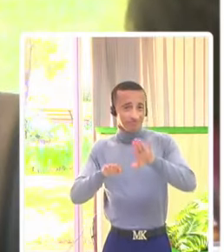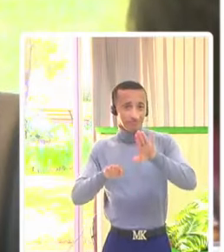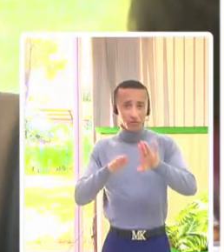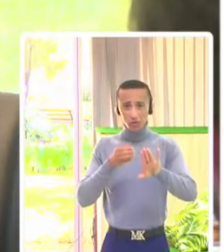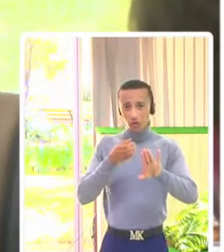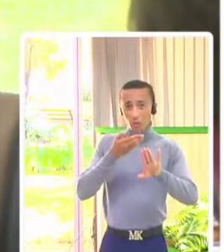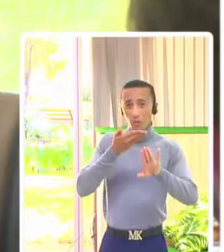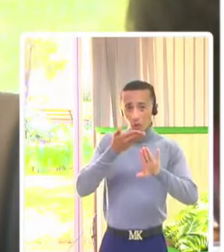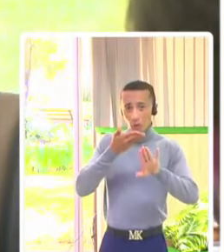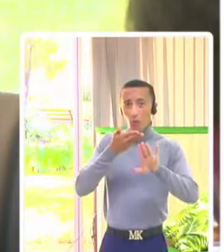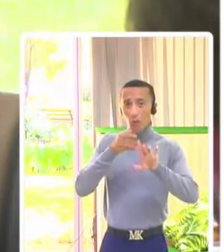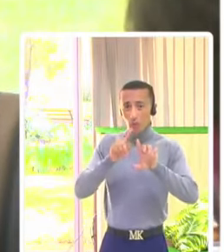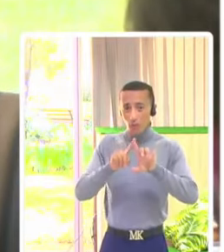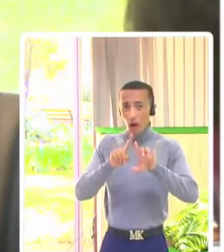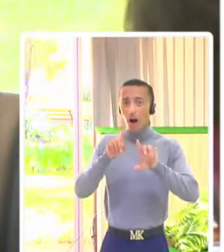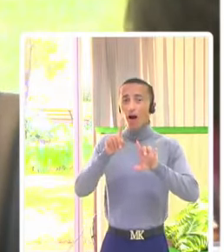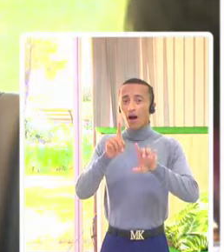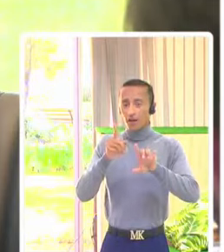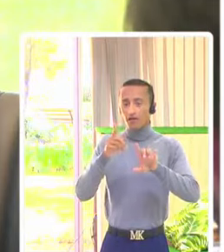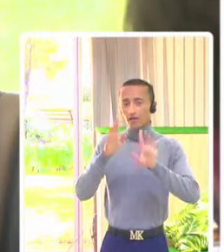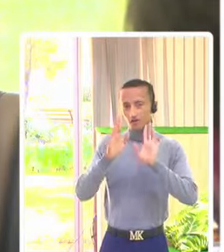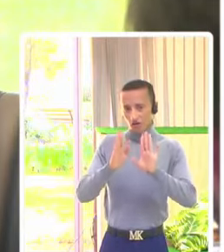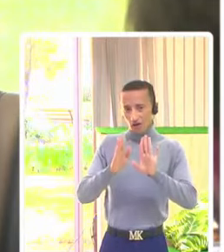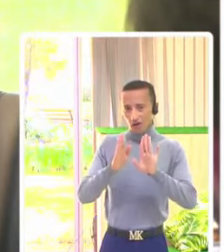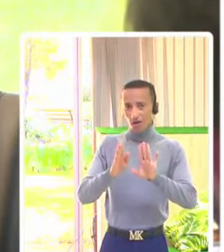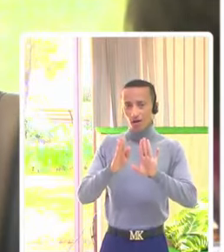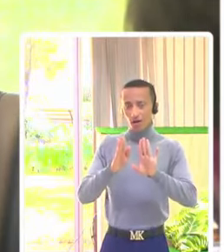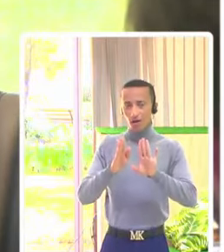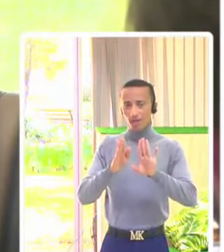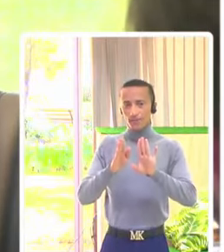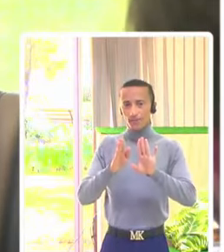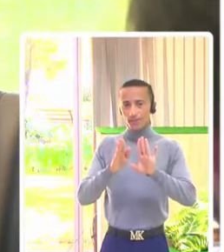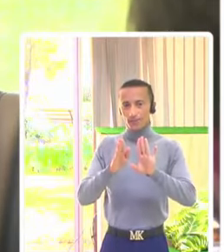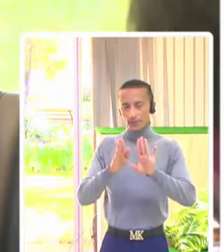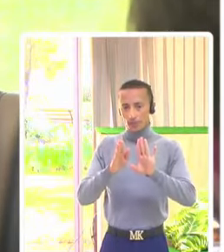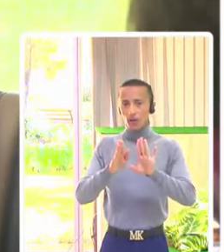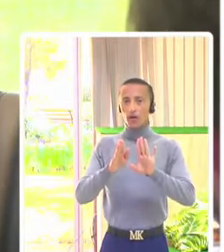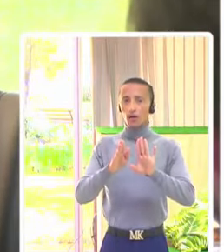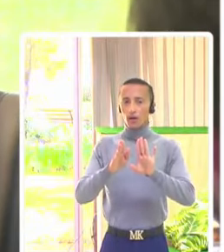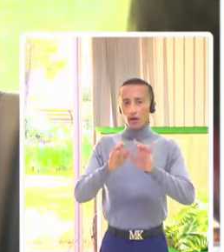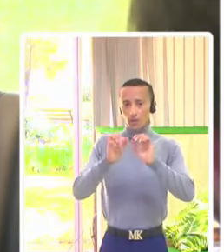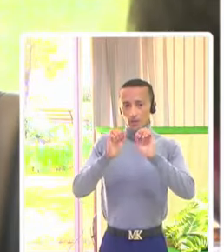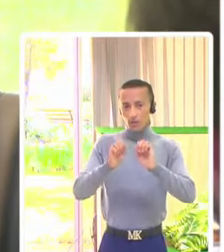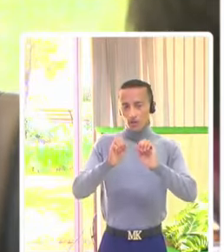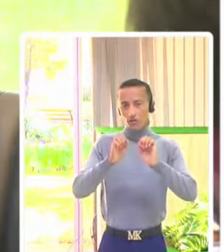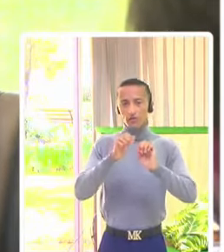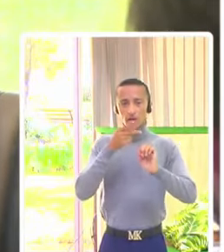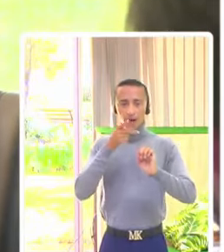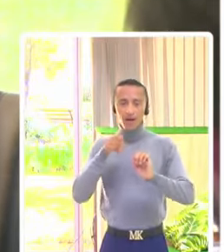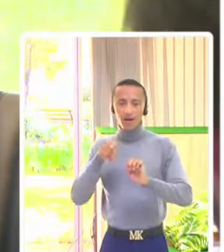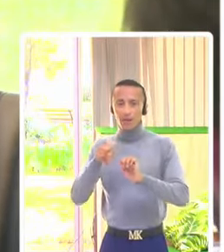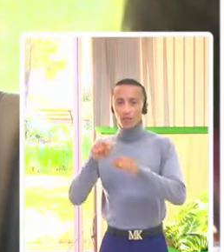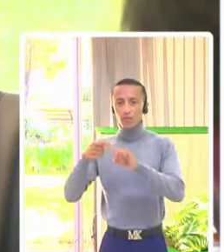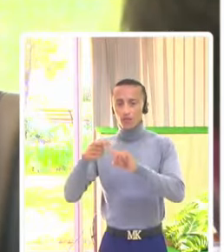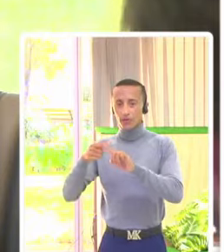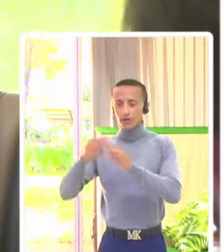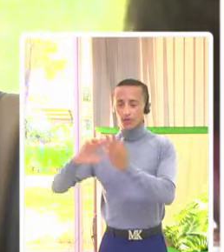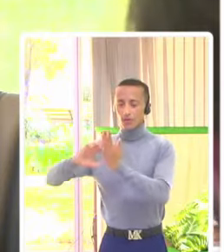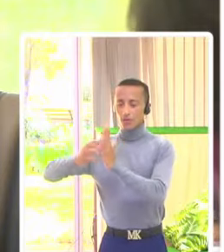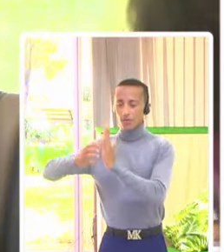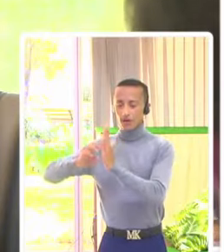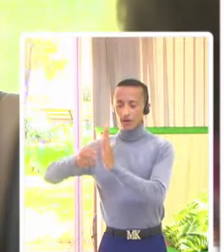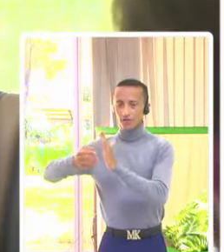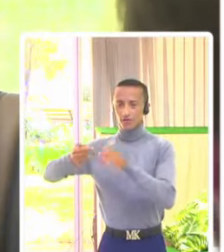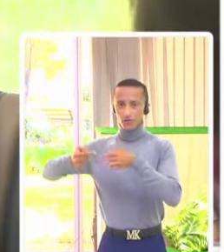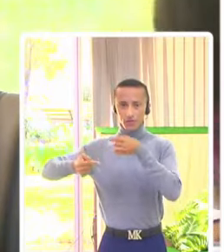very much associated, you see in the advertising, with the political leadership of with the ruling party again at the national state